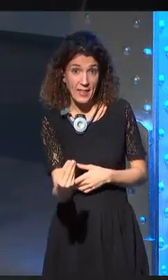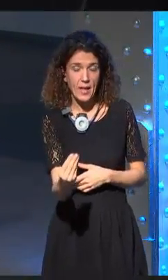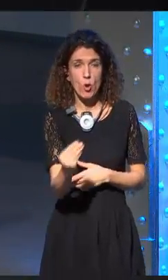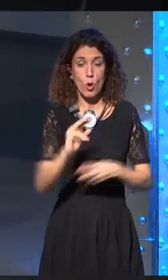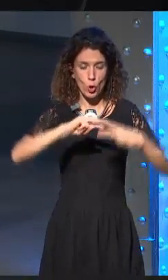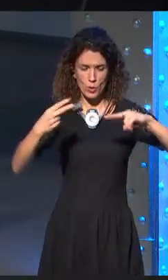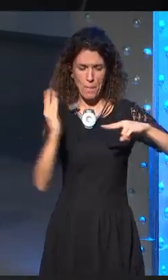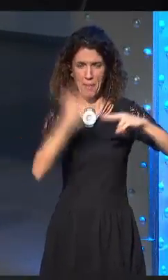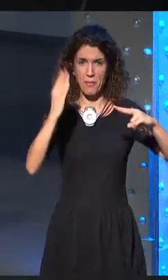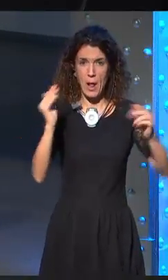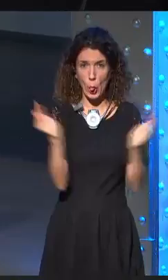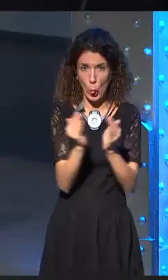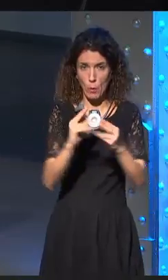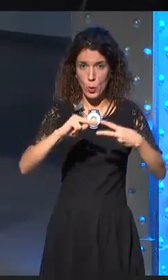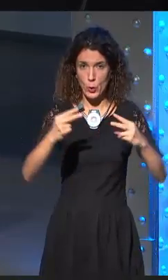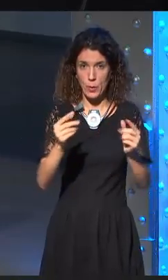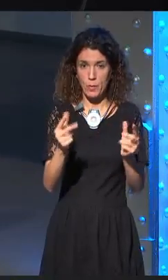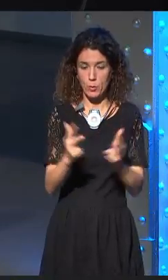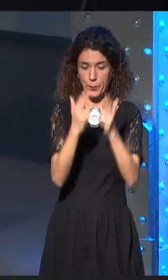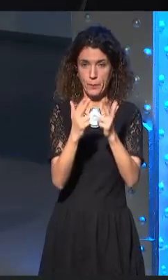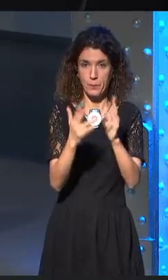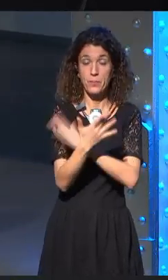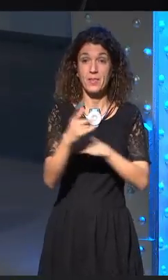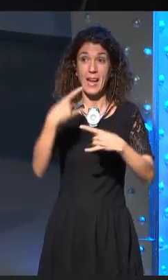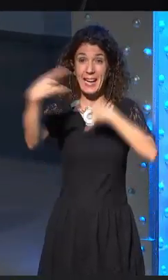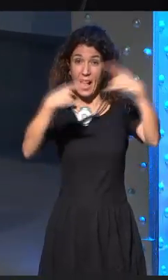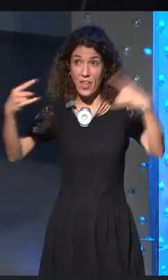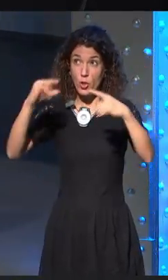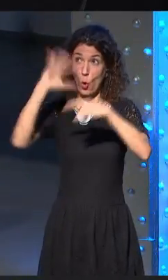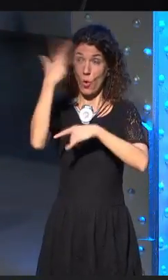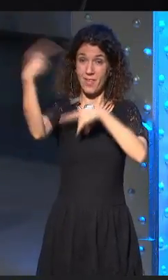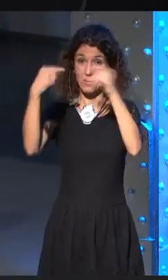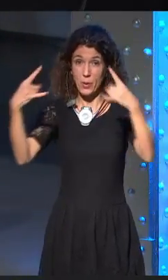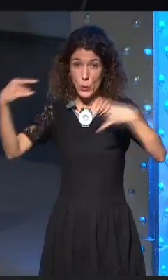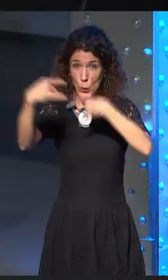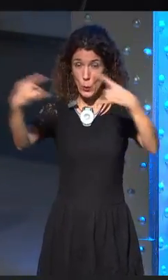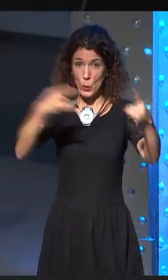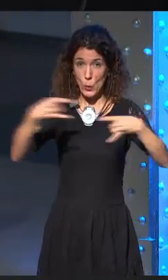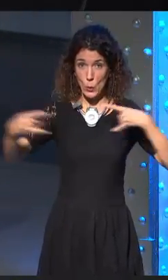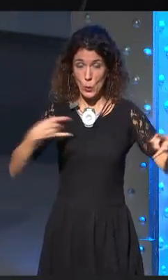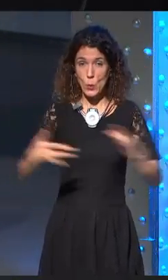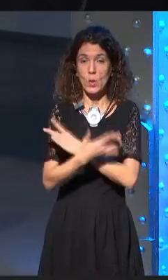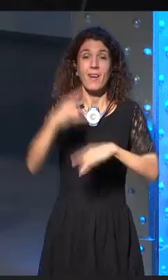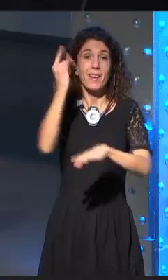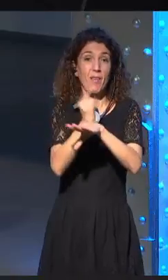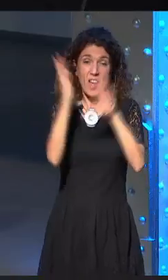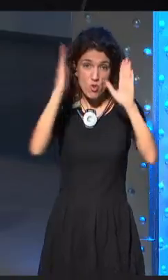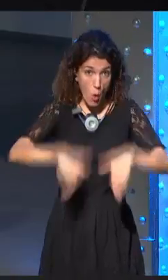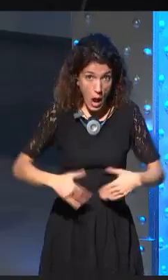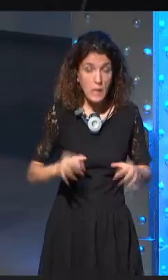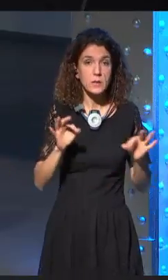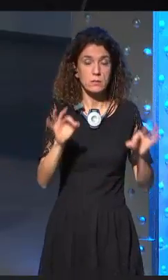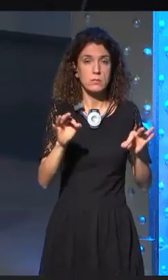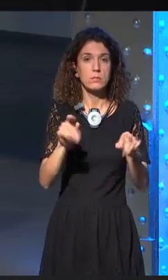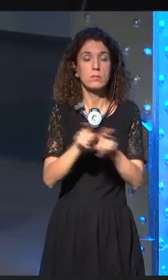being in space, radiation, stressful environment, microgravity, this hypothesis was